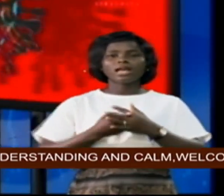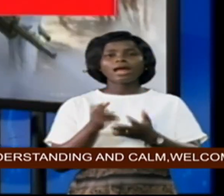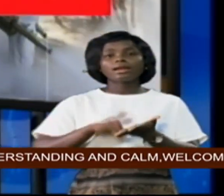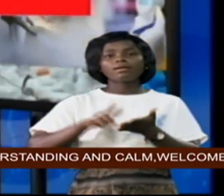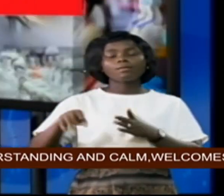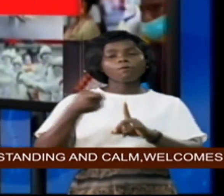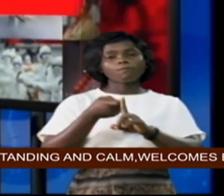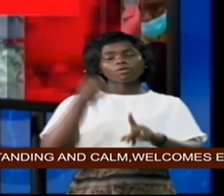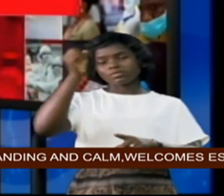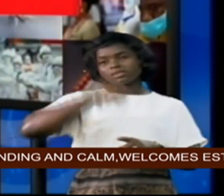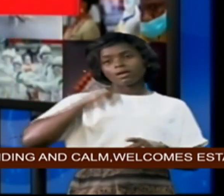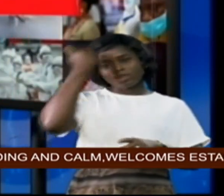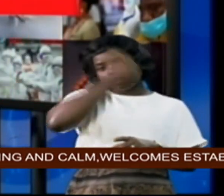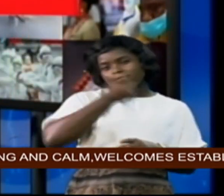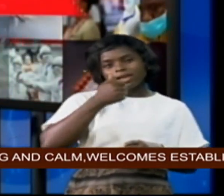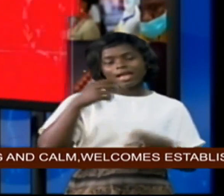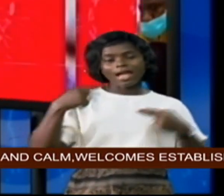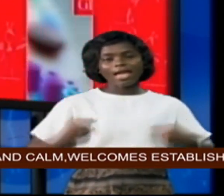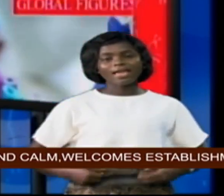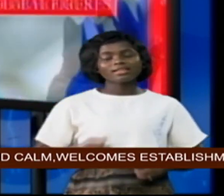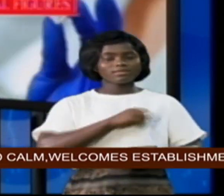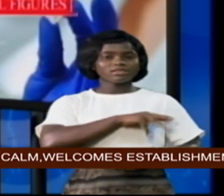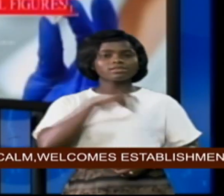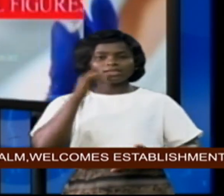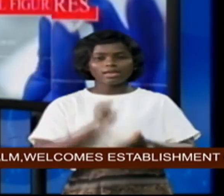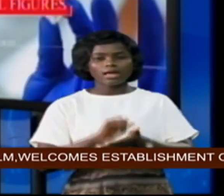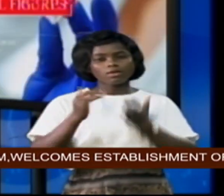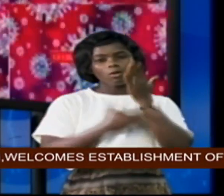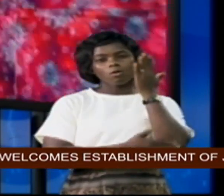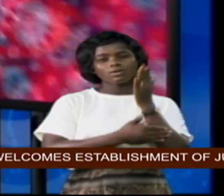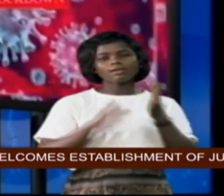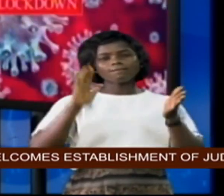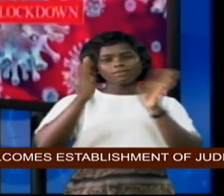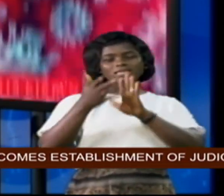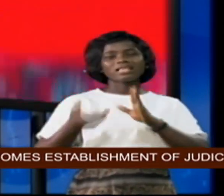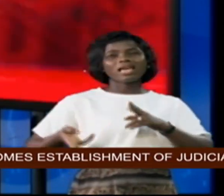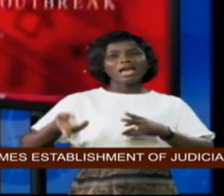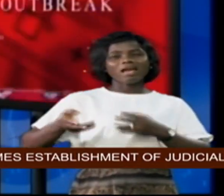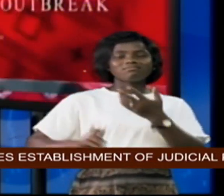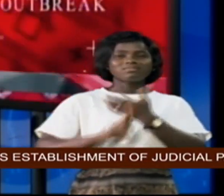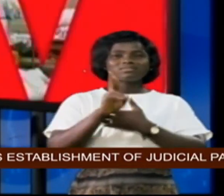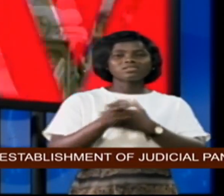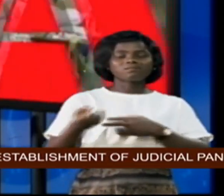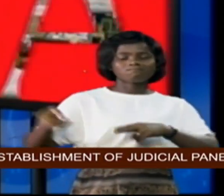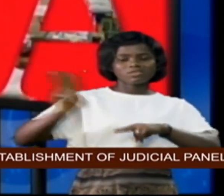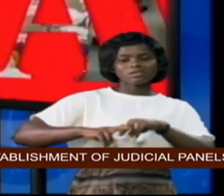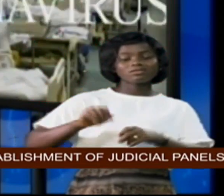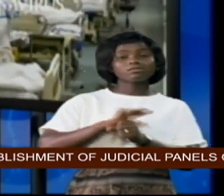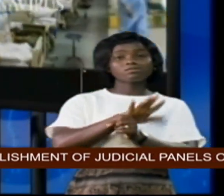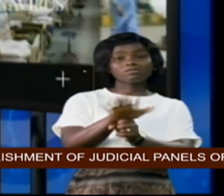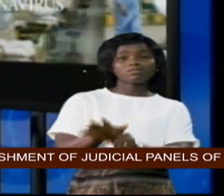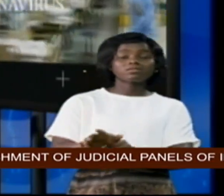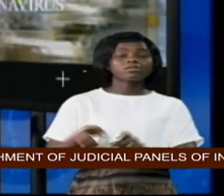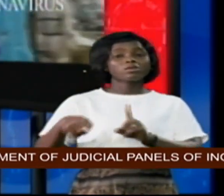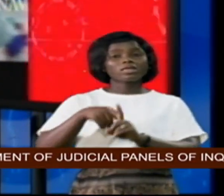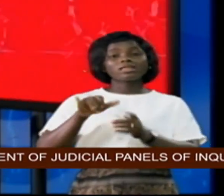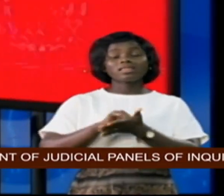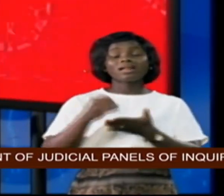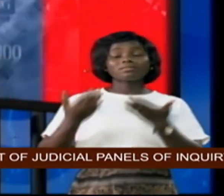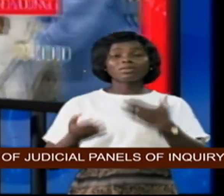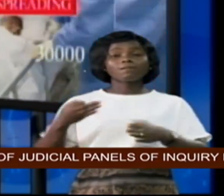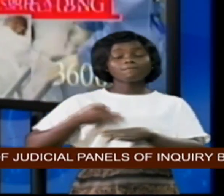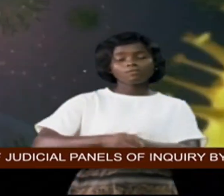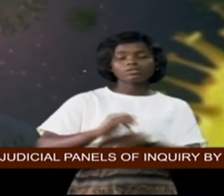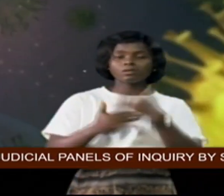Africa's health ministry says the country faces a high risk of surging coronavirus cases that may force the country back into